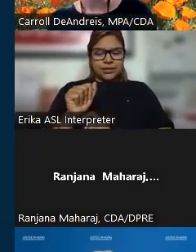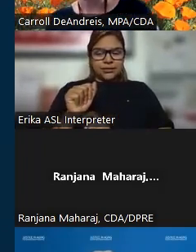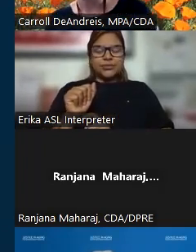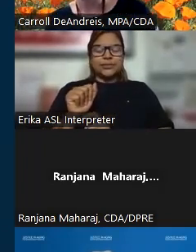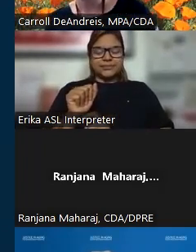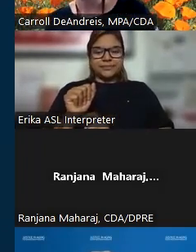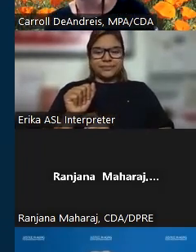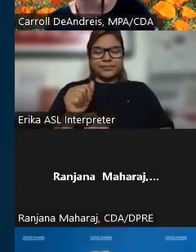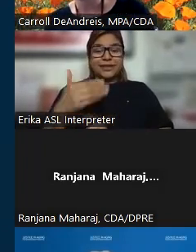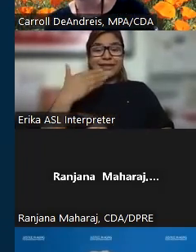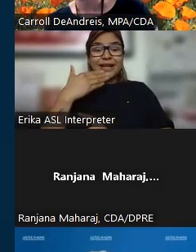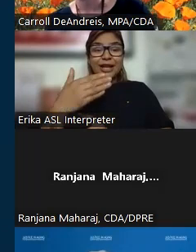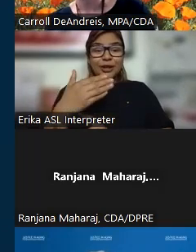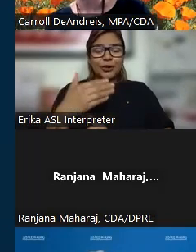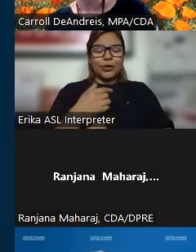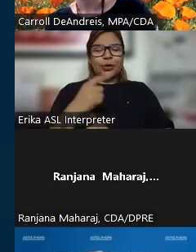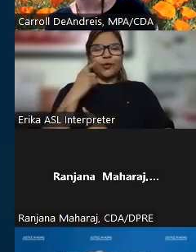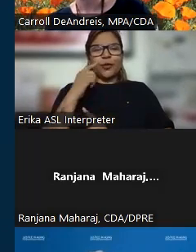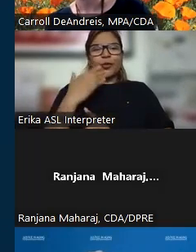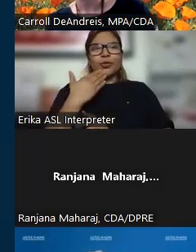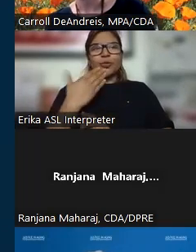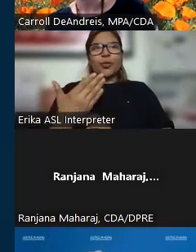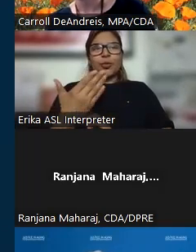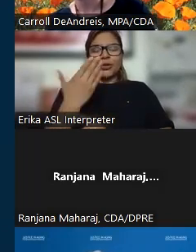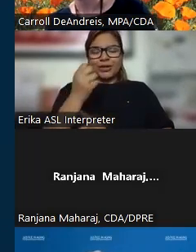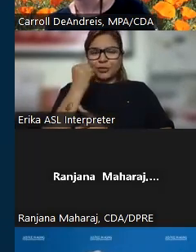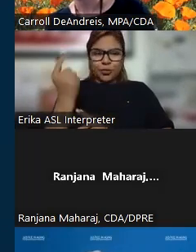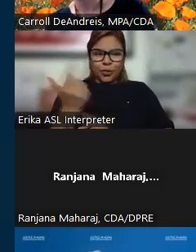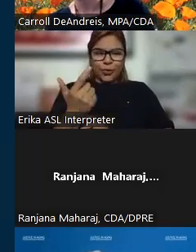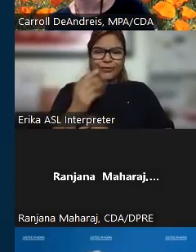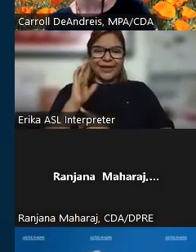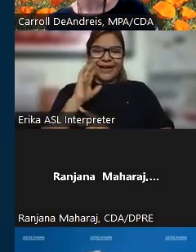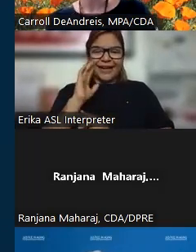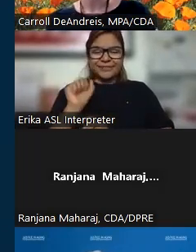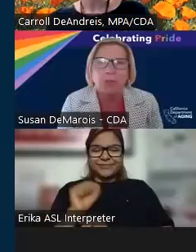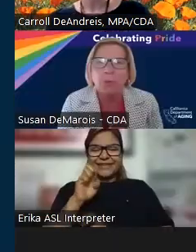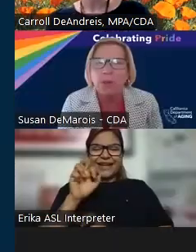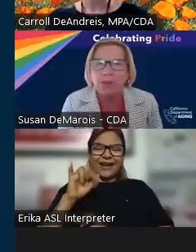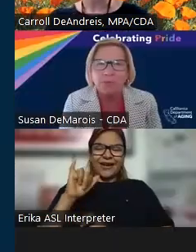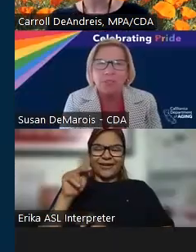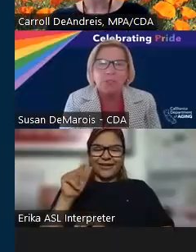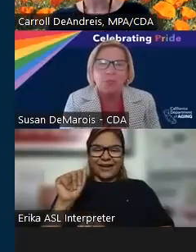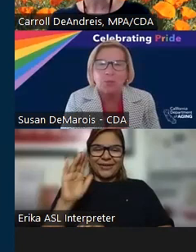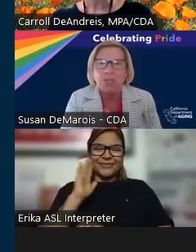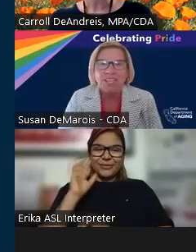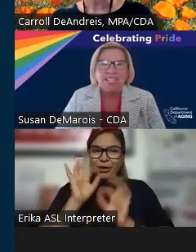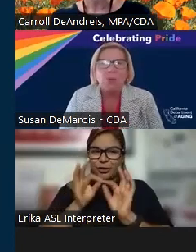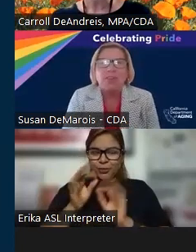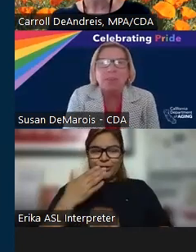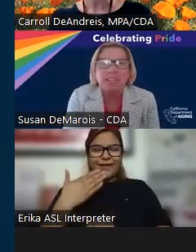much, Carol. Good morning to everyone, and Erica, our ASL interpreter. Welcome